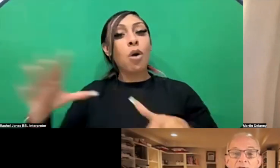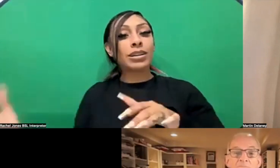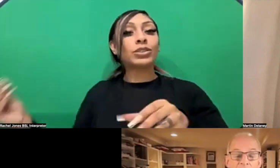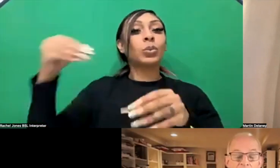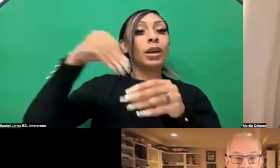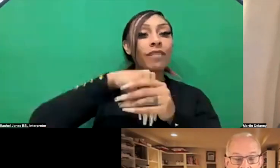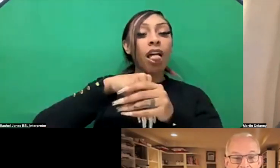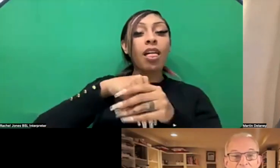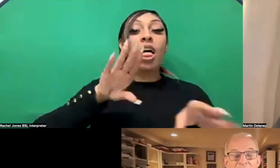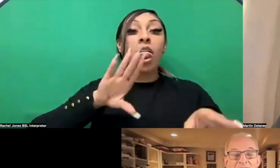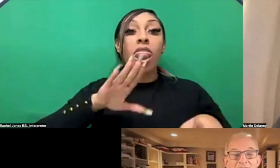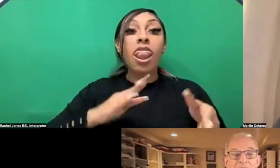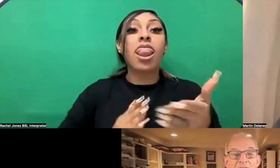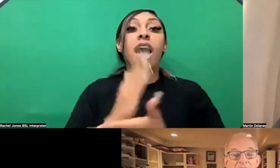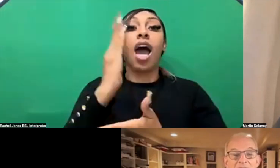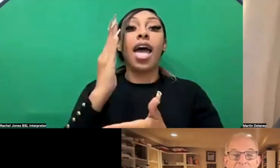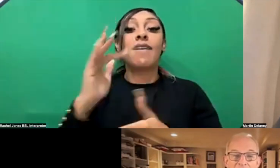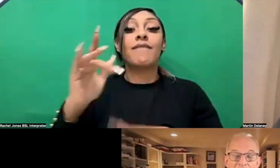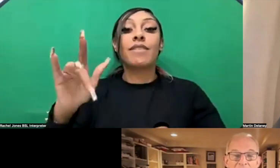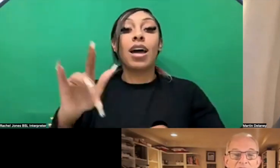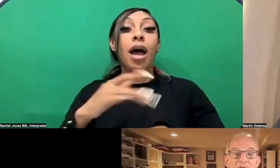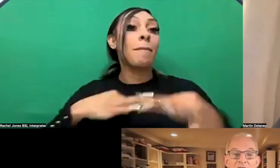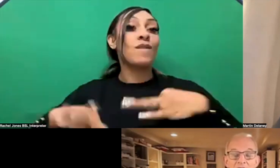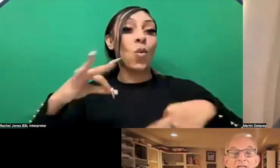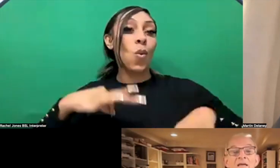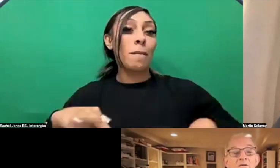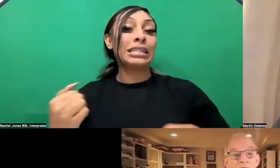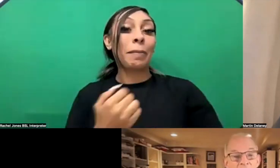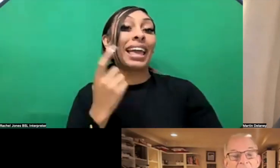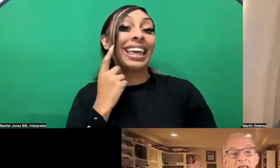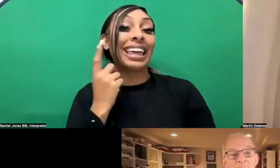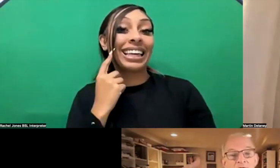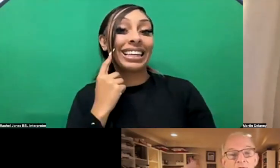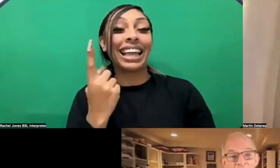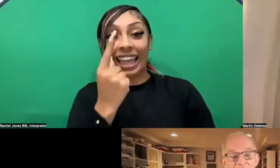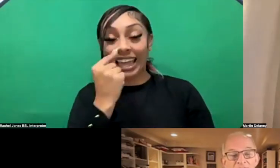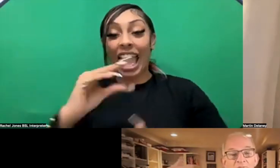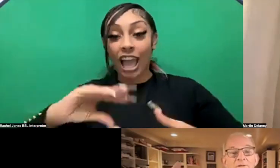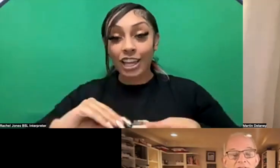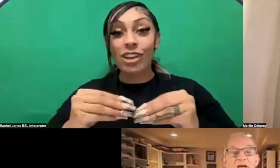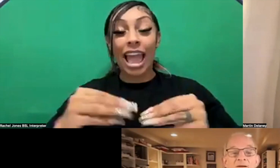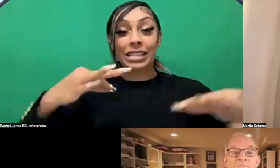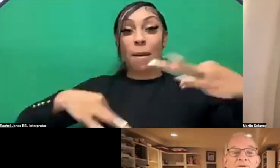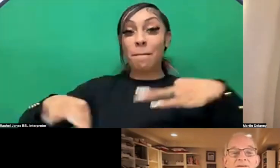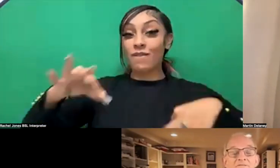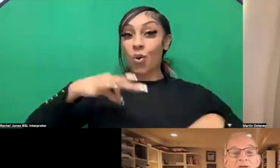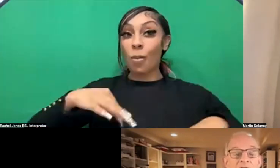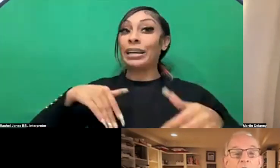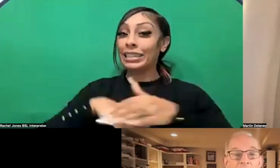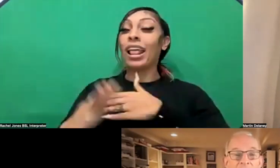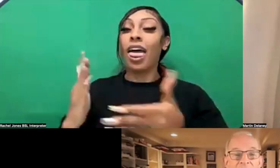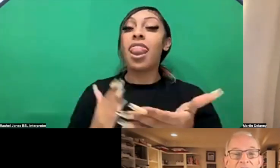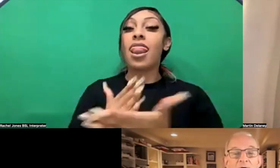put in performance features that made it easier for someone to actually create a performance in real time in front of